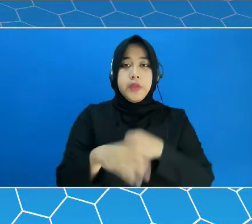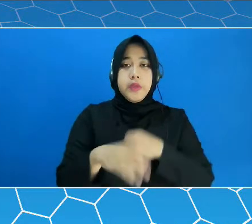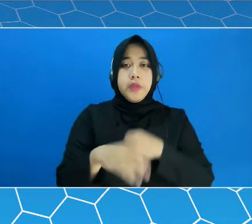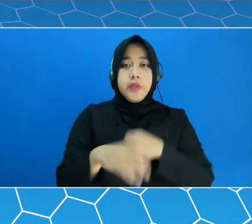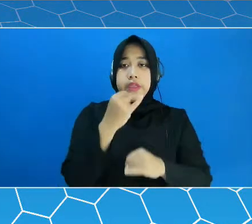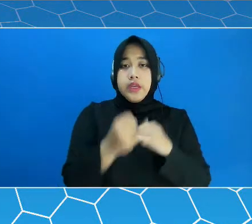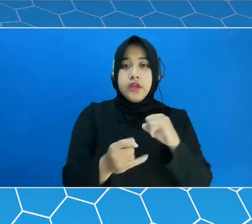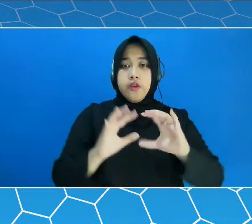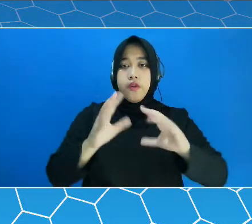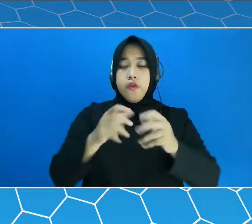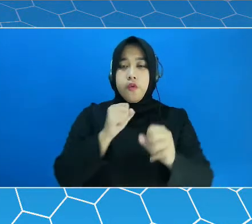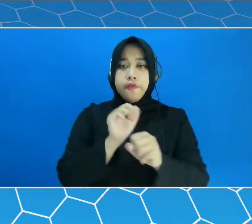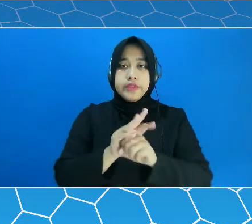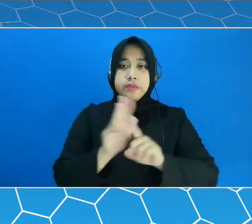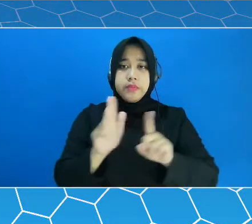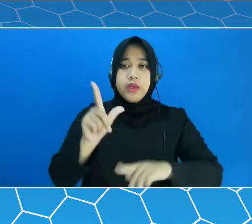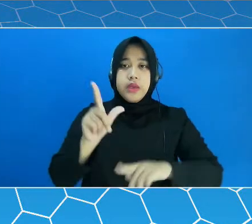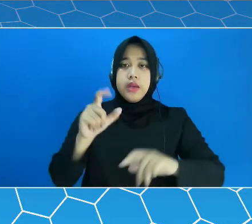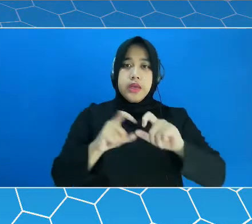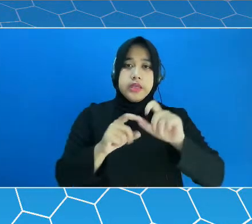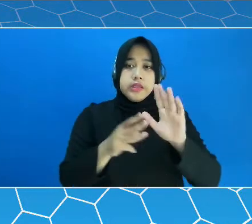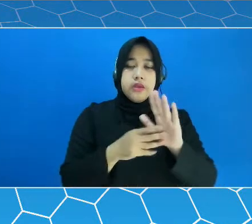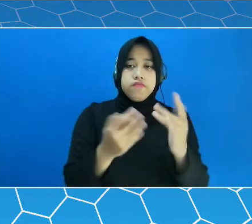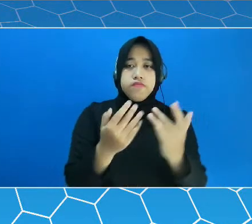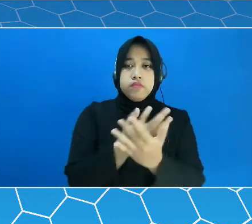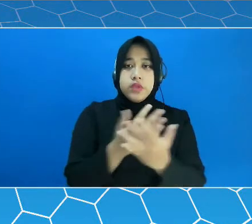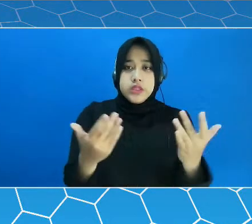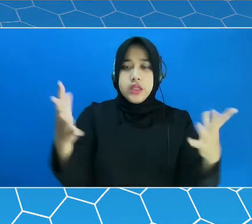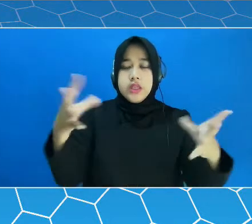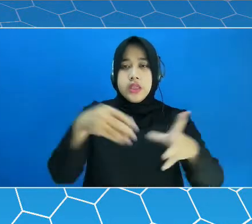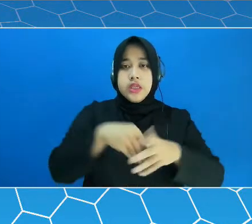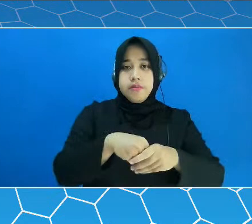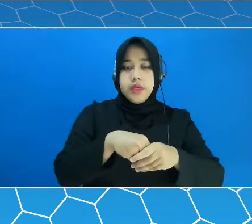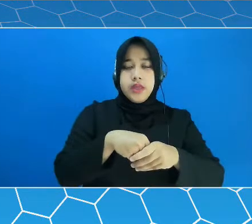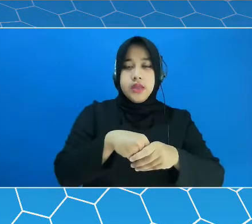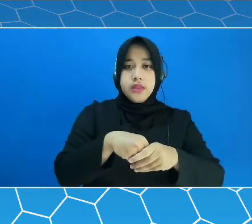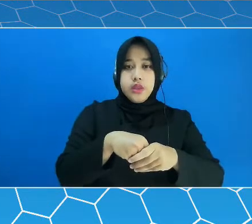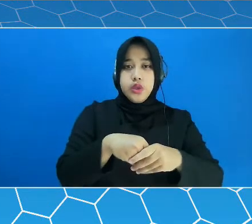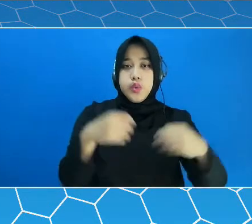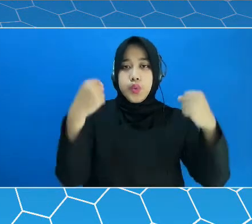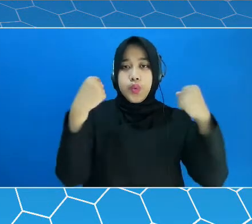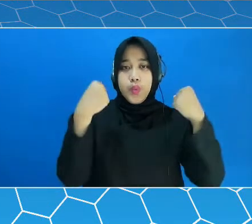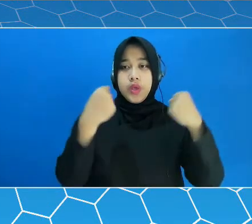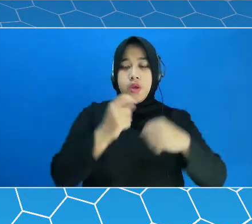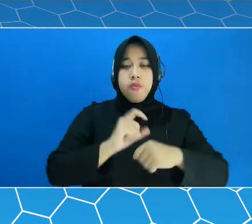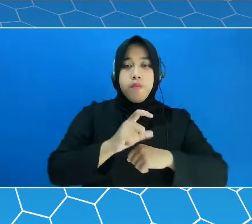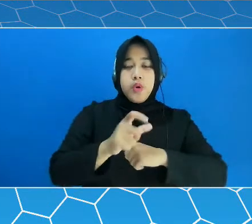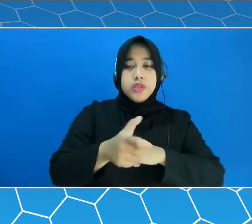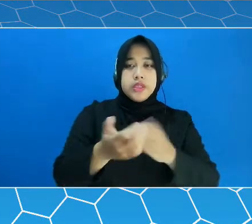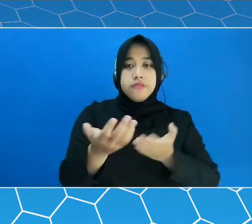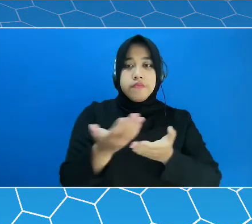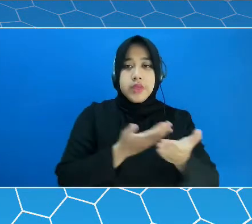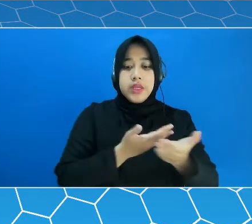has contributed significantly, not only to our hospital, but also to other services. Next.